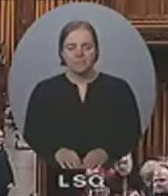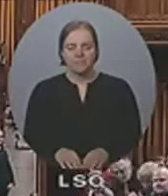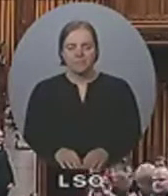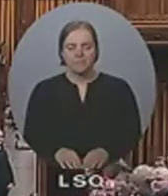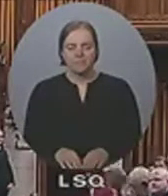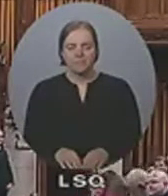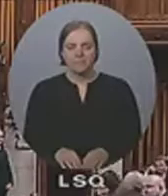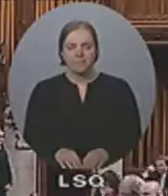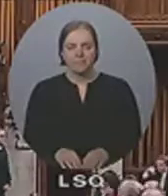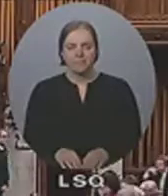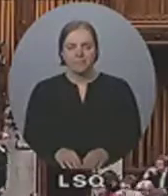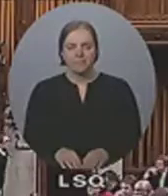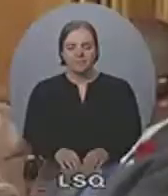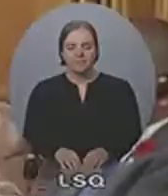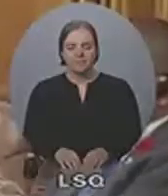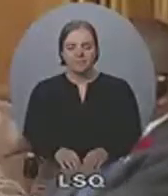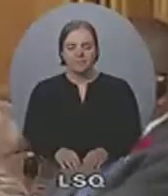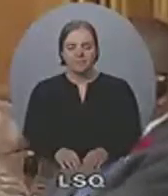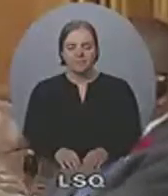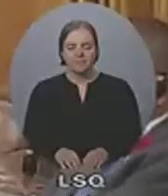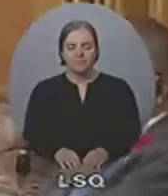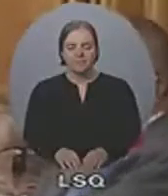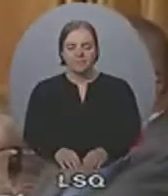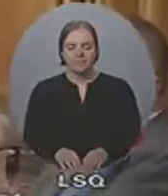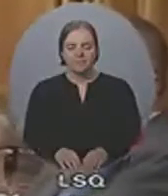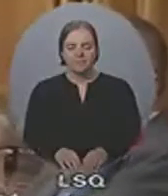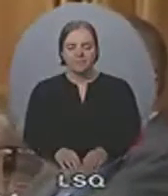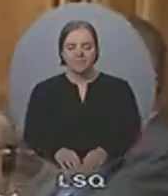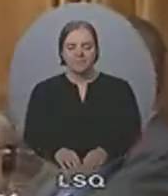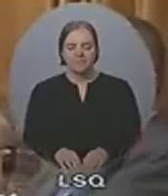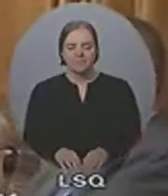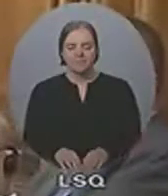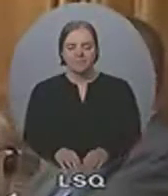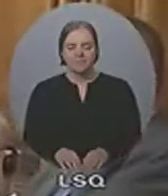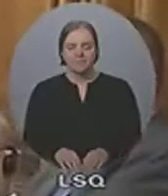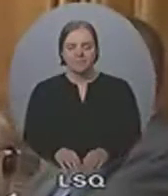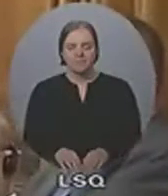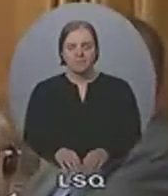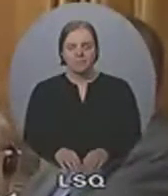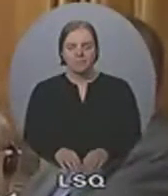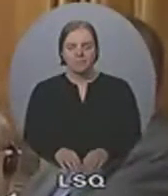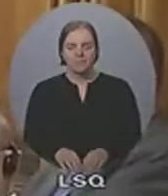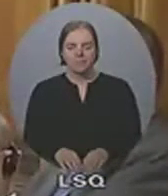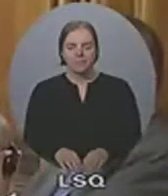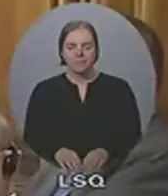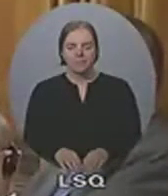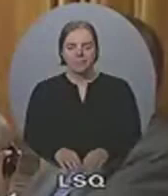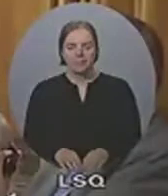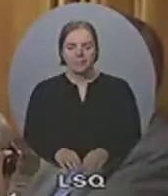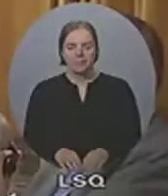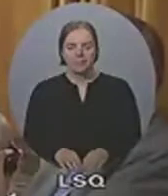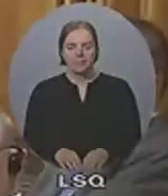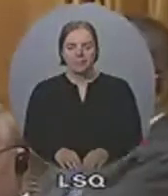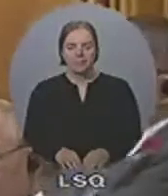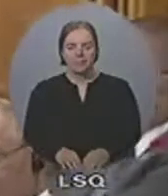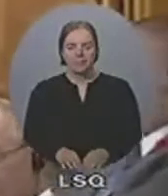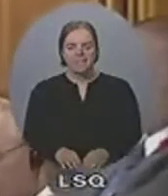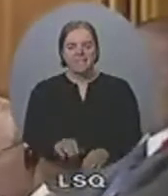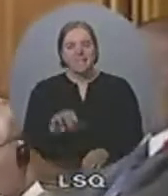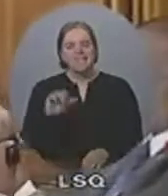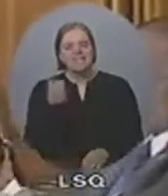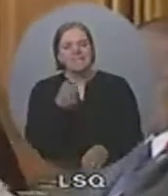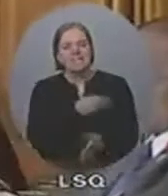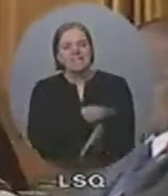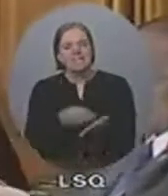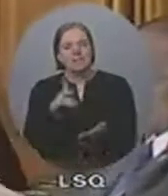The Honourable Parliamentary Secretary. Have to resist is that $10 billion tax hike that the NDP has proposed that will kill